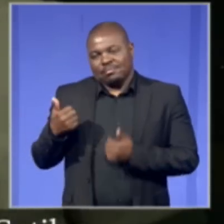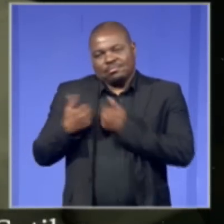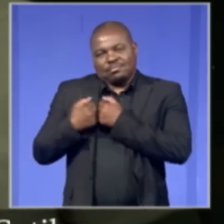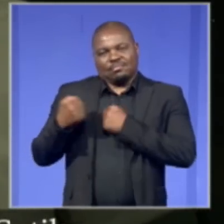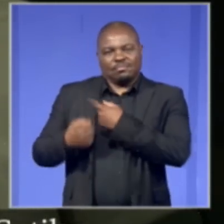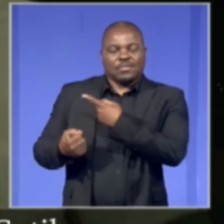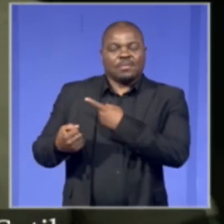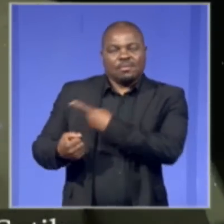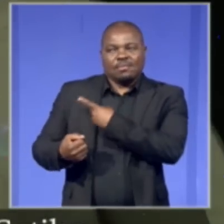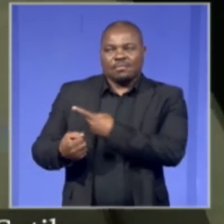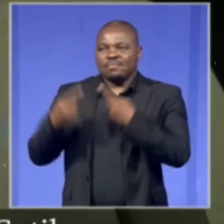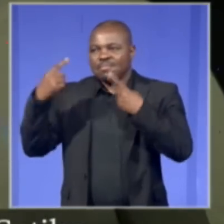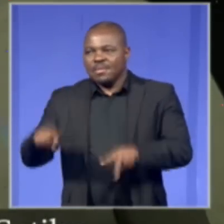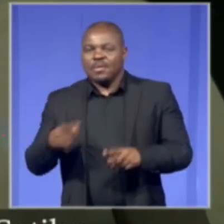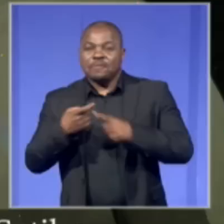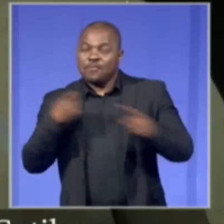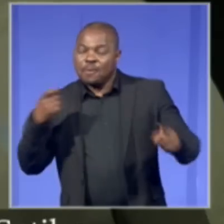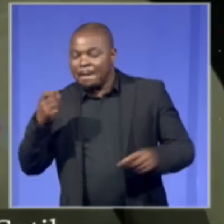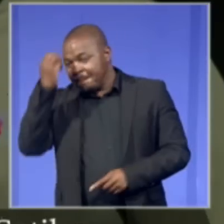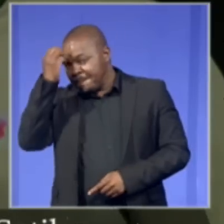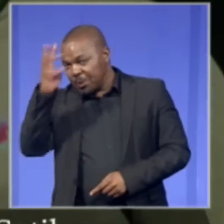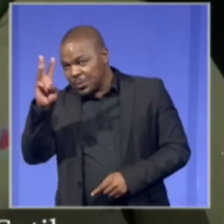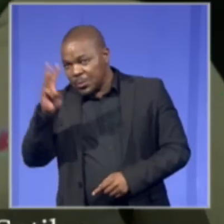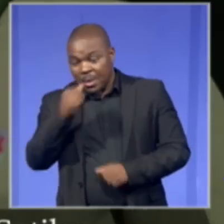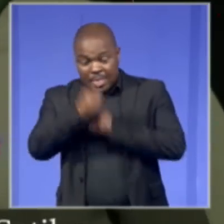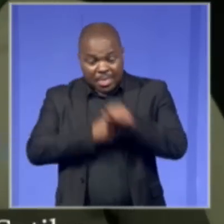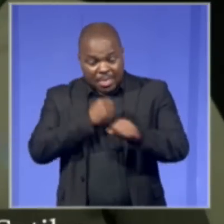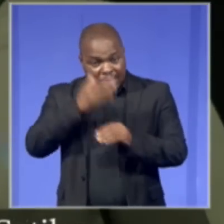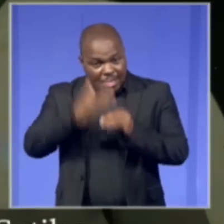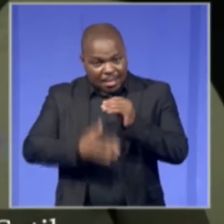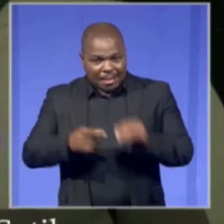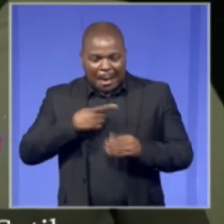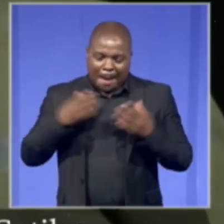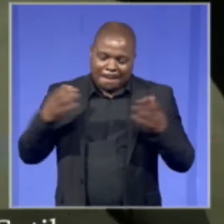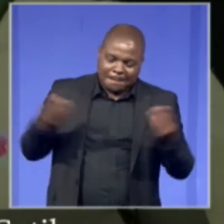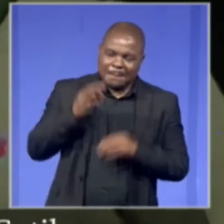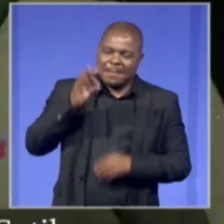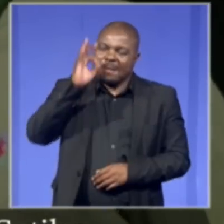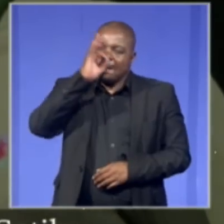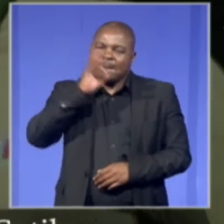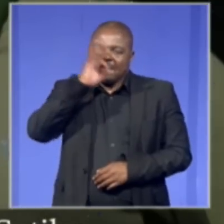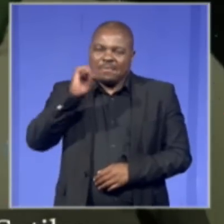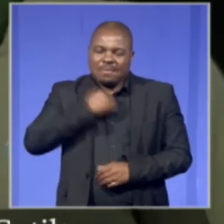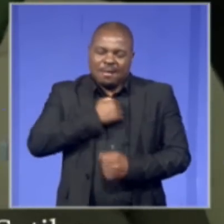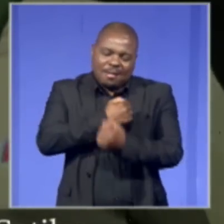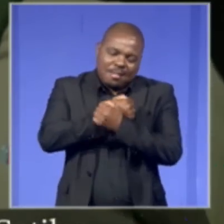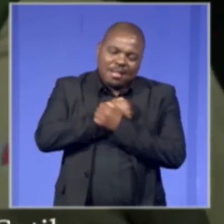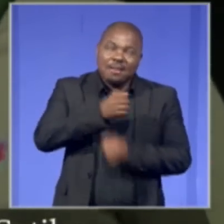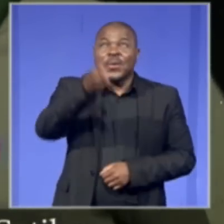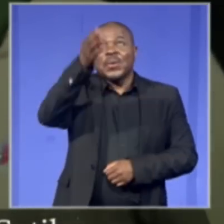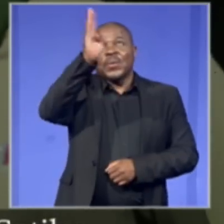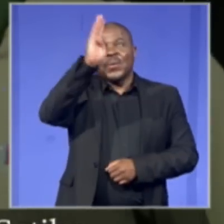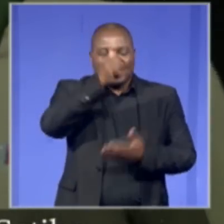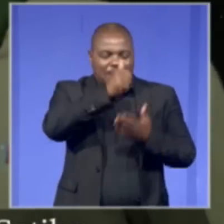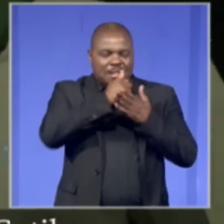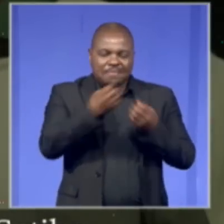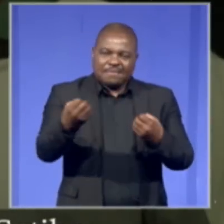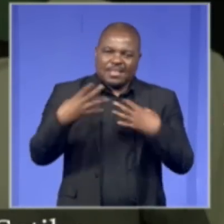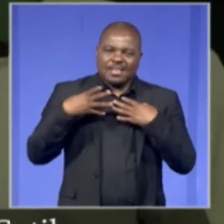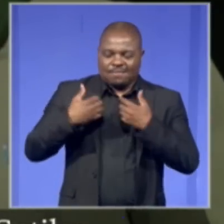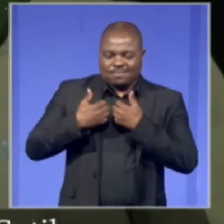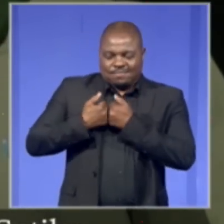tswa ka mo Pretoria ka mona ngwagona ke khonne o ikira le tsobana la ka le rato modimo khonong hawela ampha